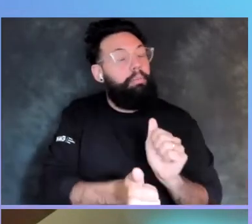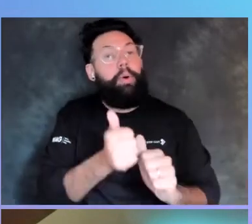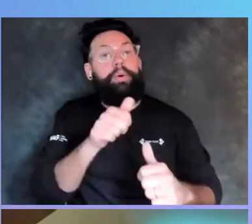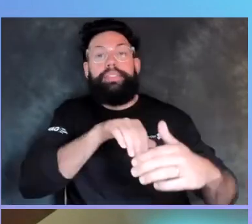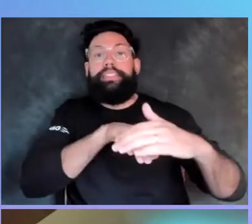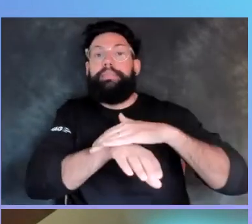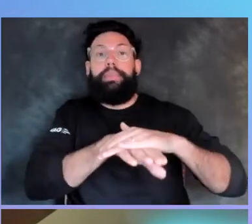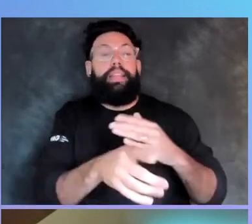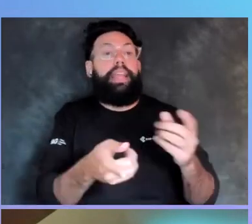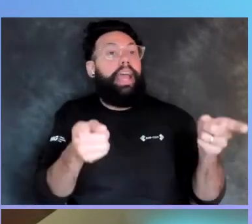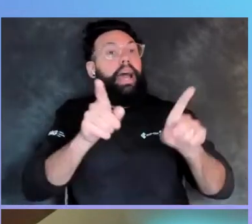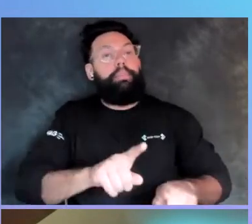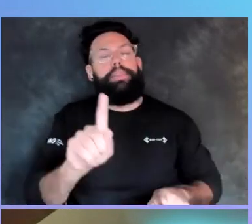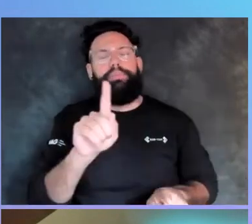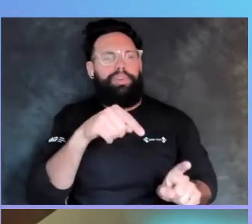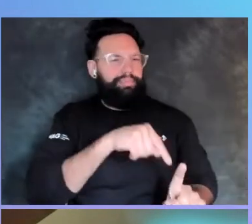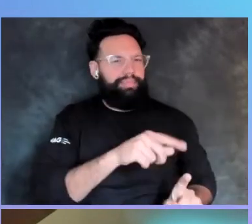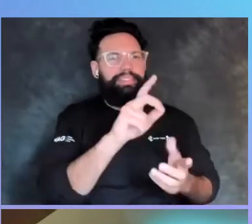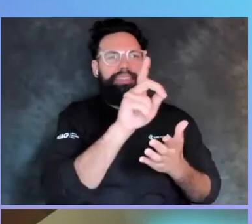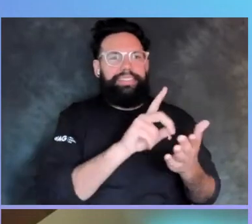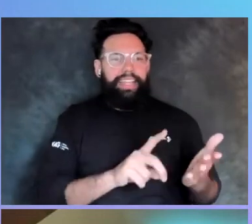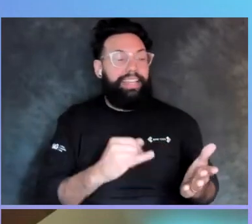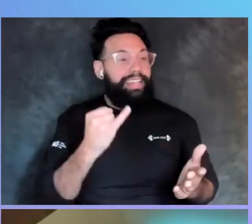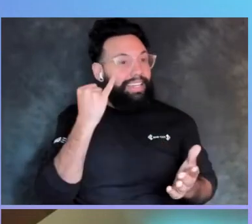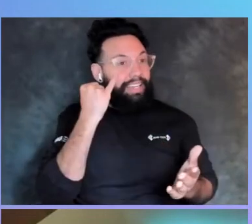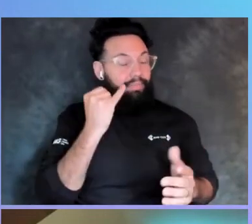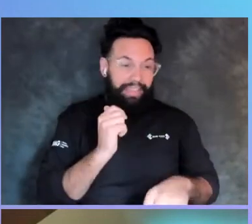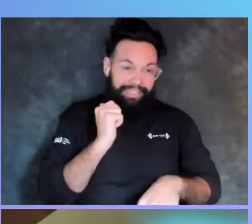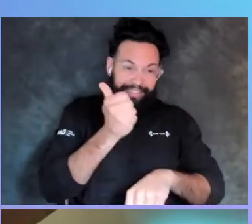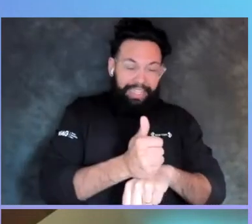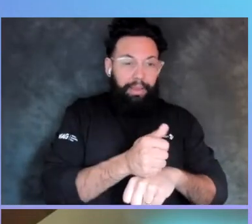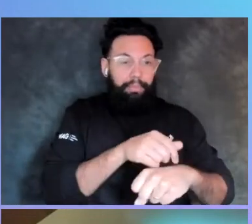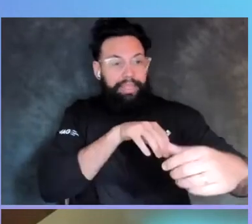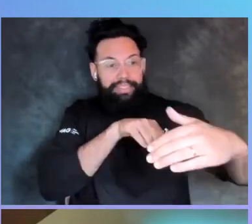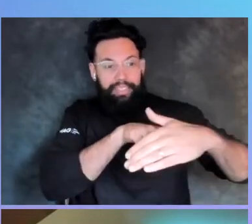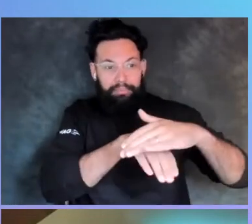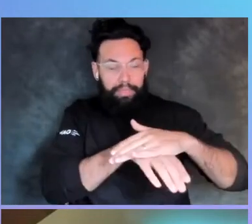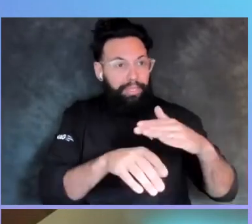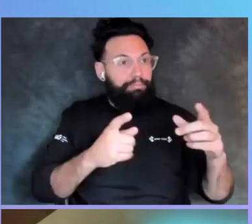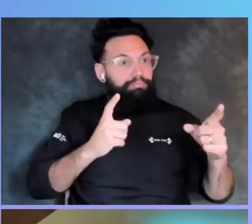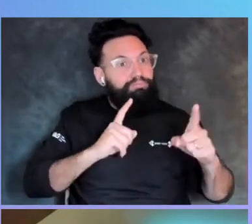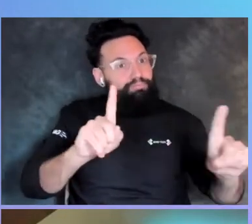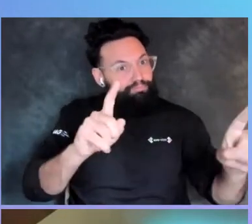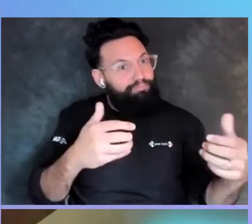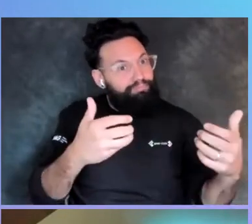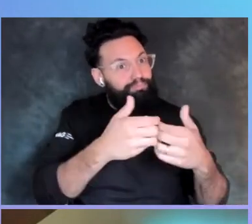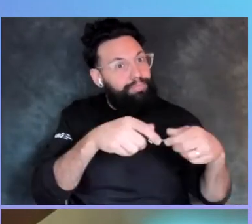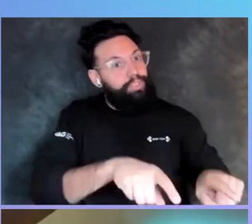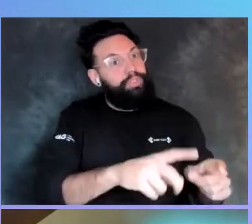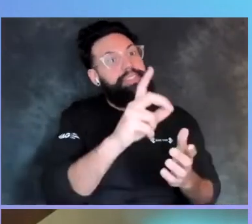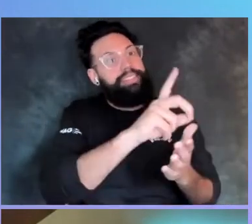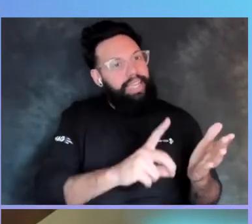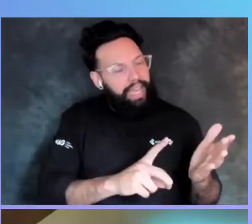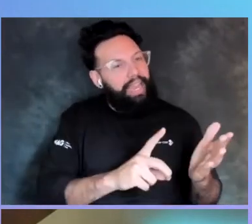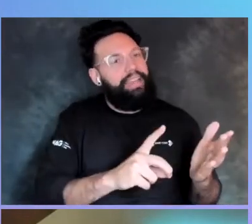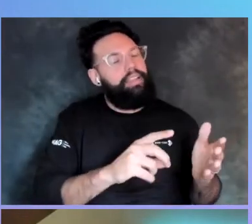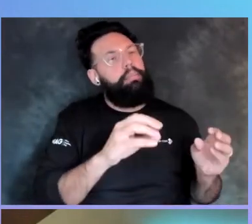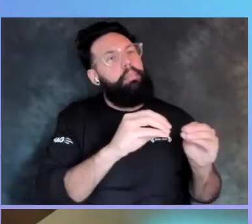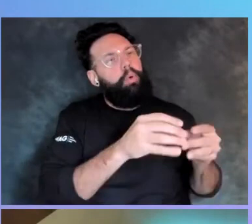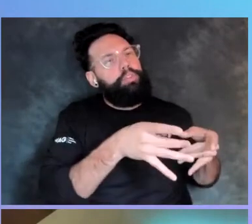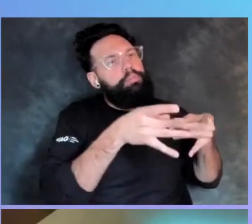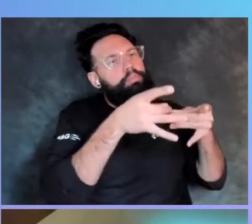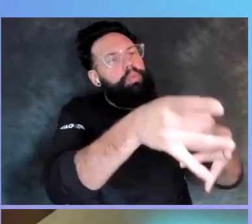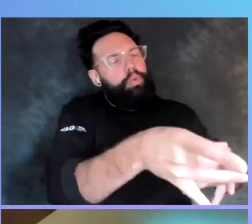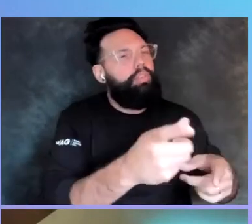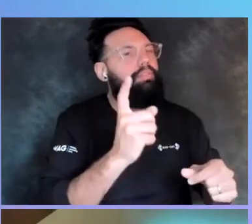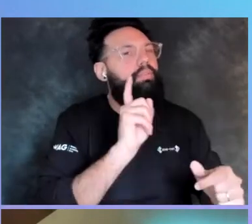So if we can address them during this phase, we can prevent a lot of accessibility issues from even making it into development. And we are so proud